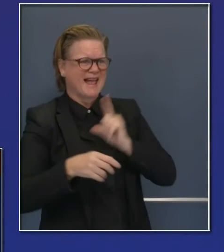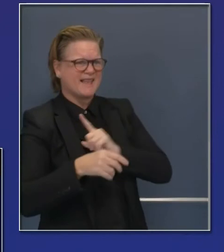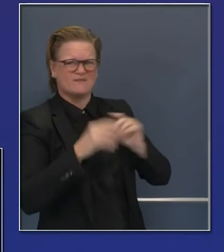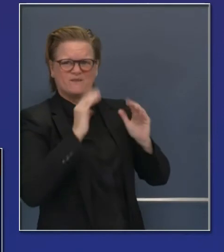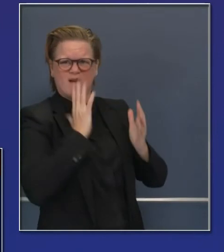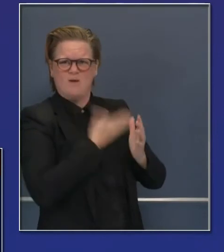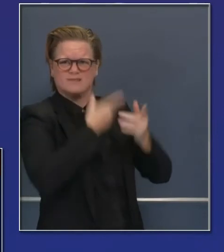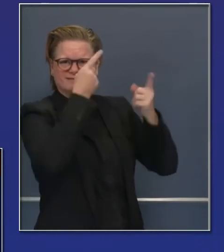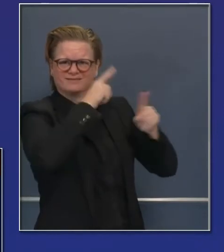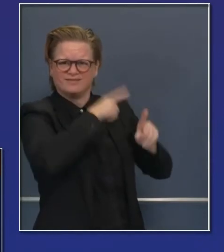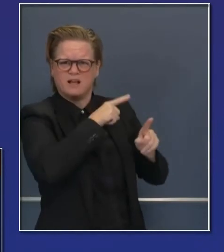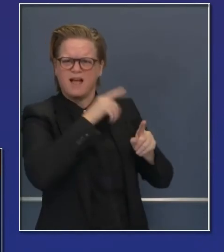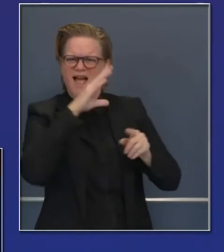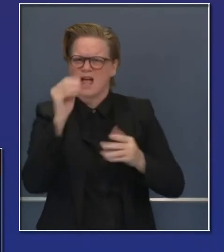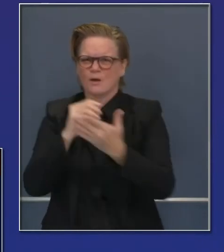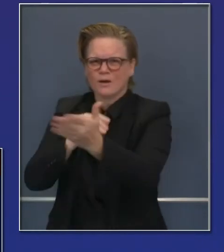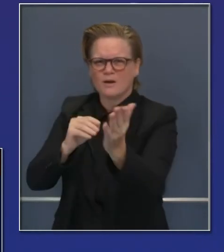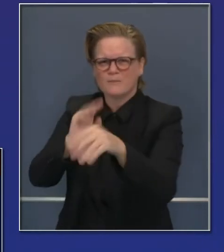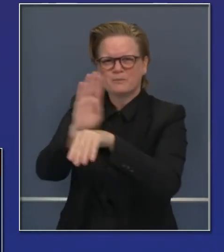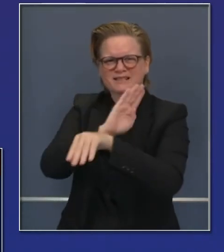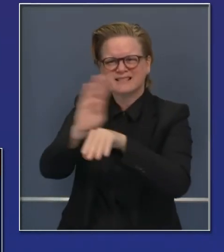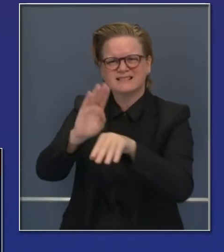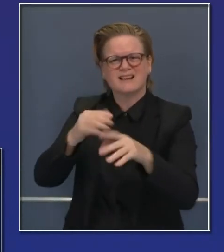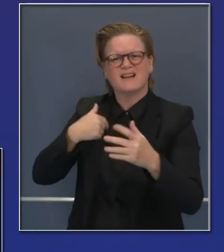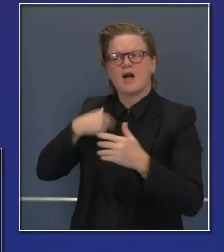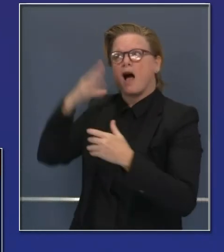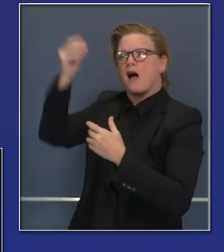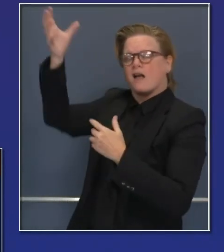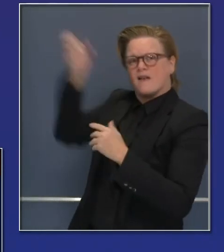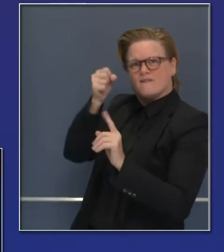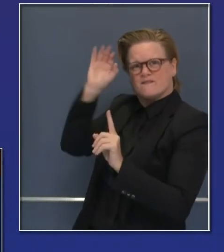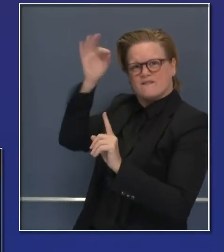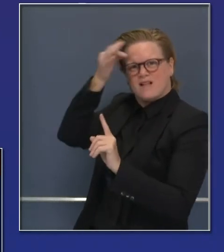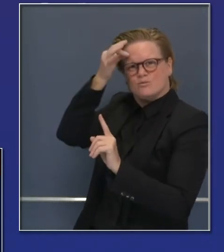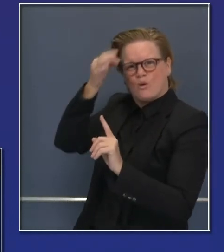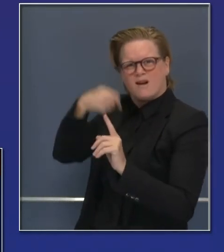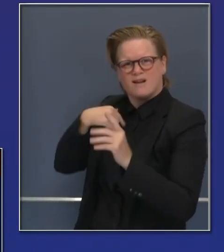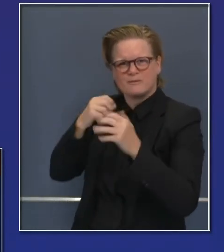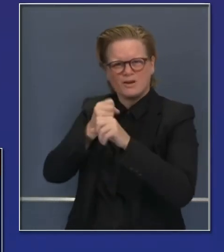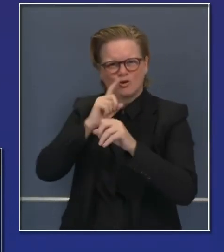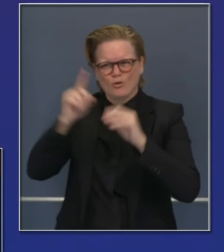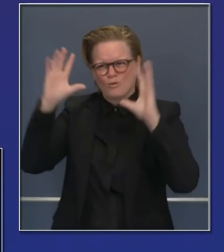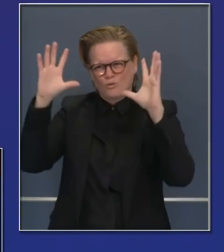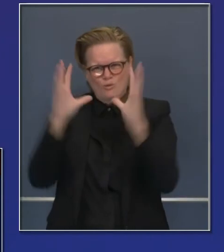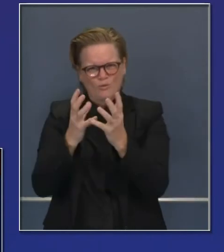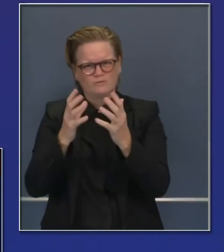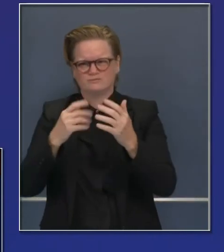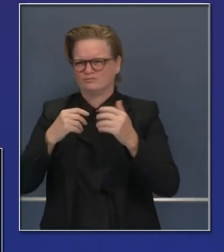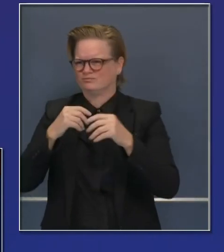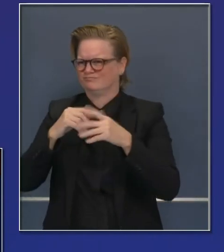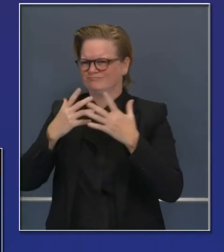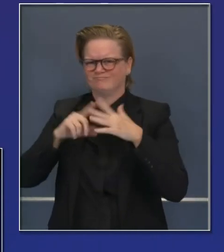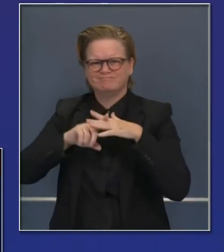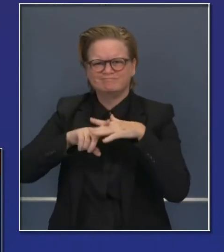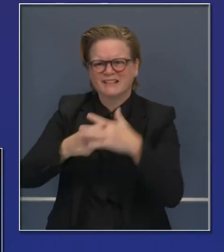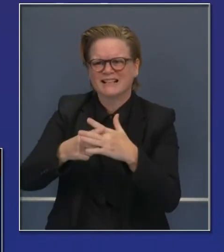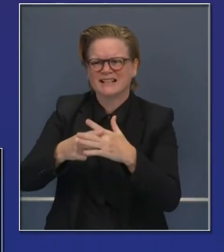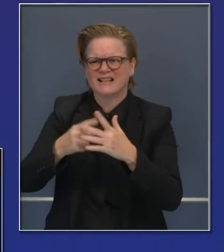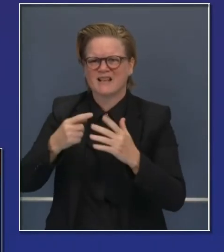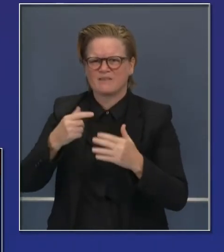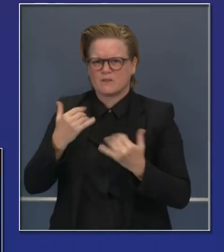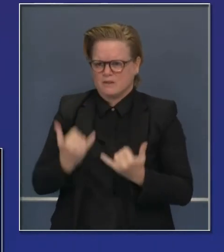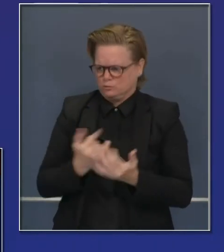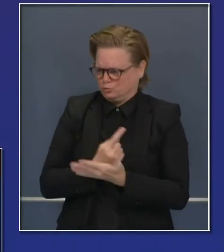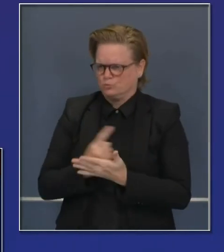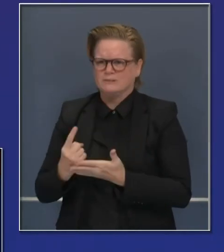more encouraged by some of the activity, even since the beginning of this week, in terms of the bipartisan efforts that are occurring